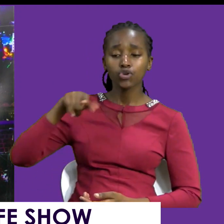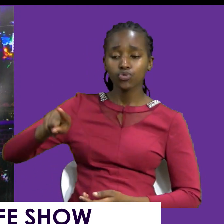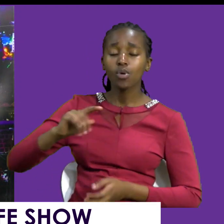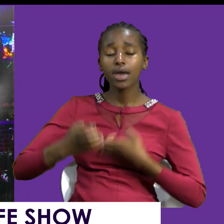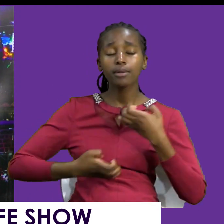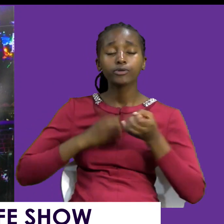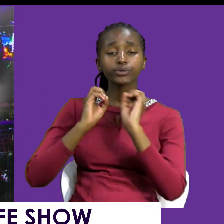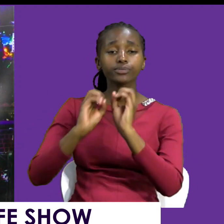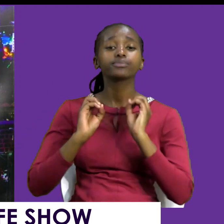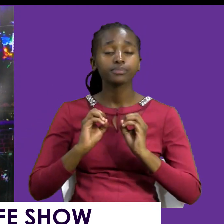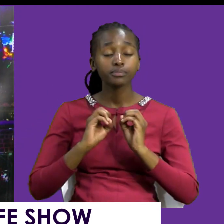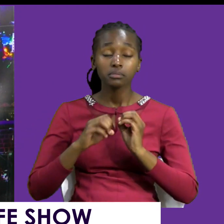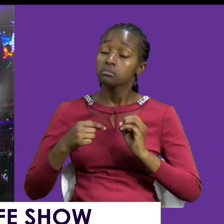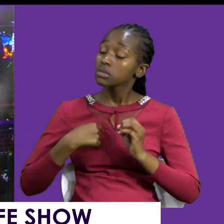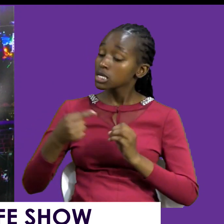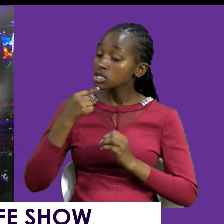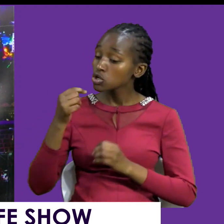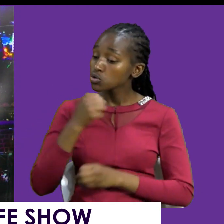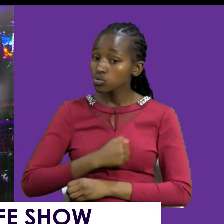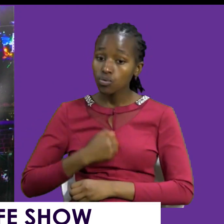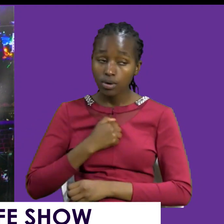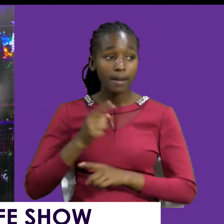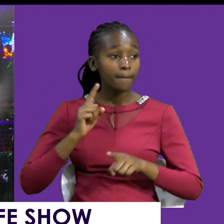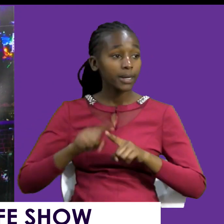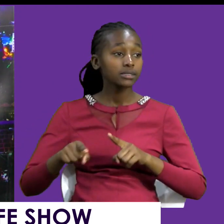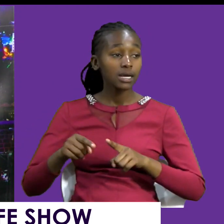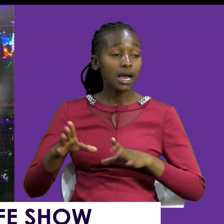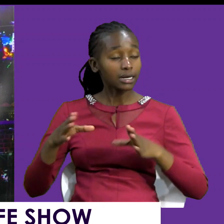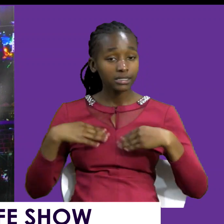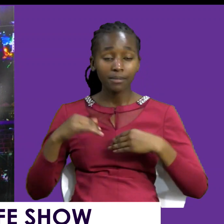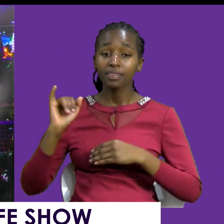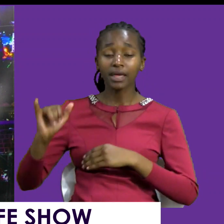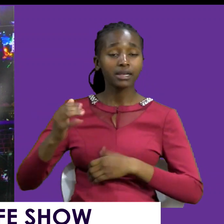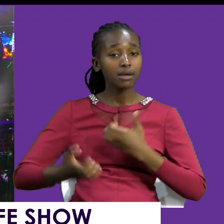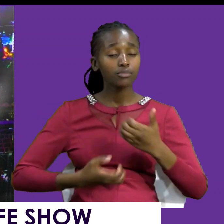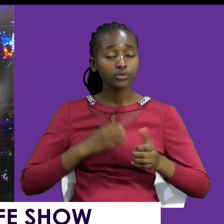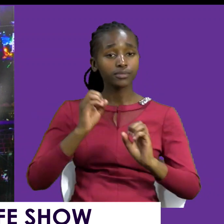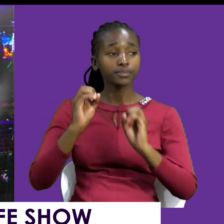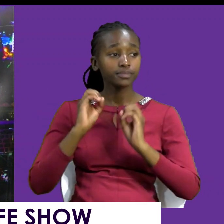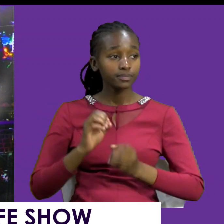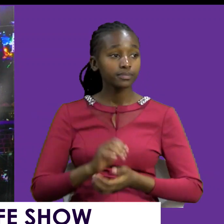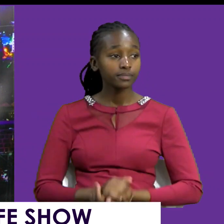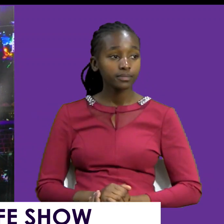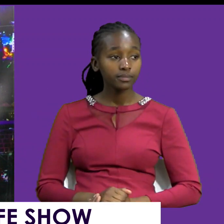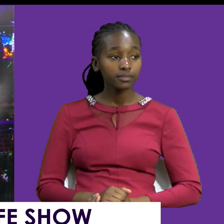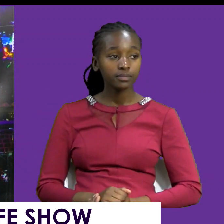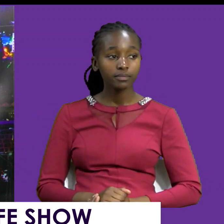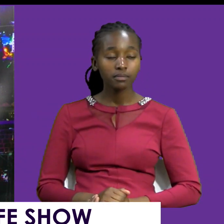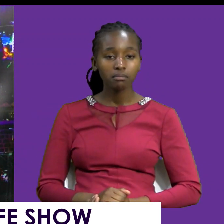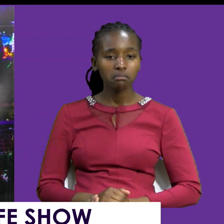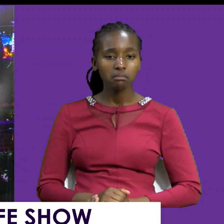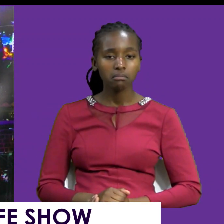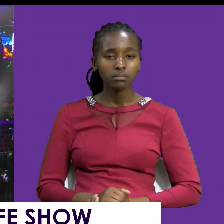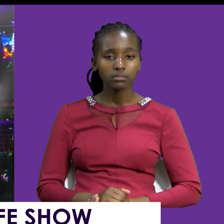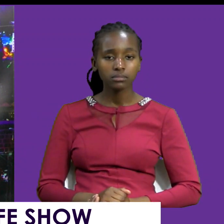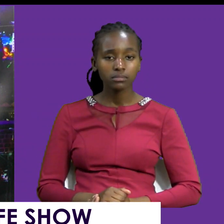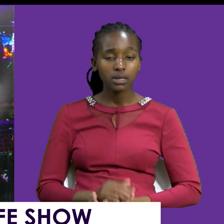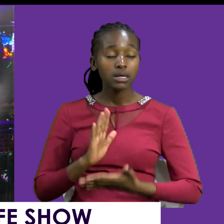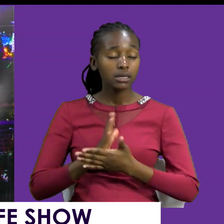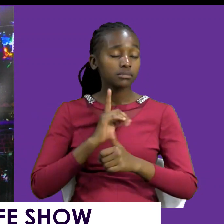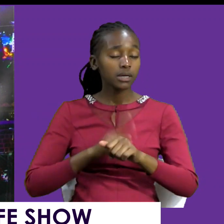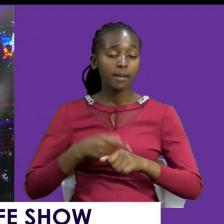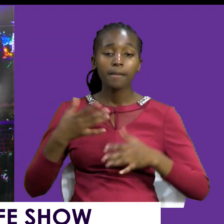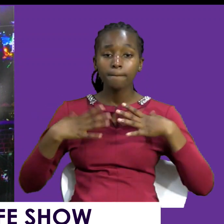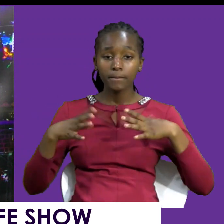I've apologized, but I've not loaded the emotion on me. Mark my words, people are